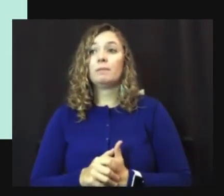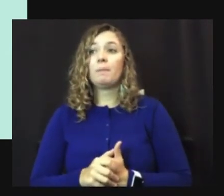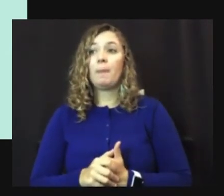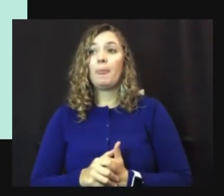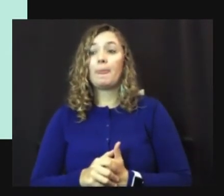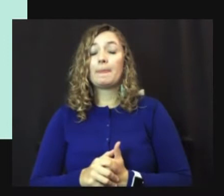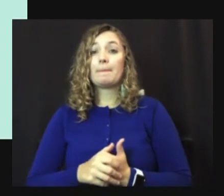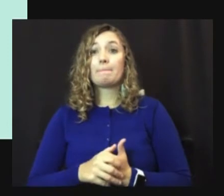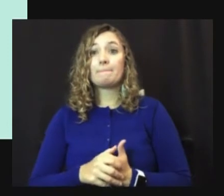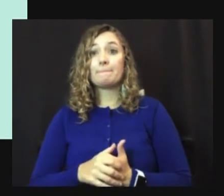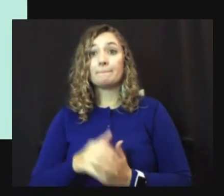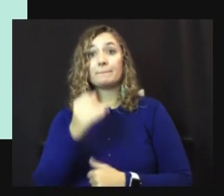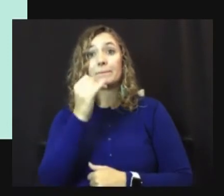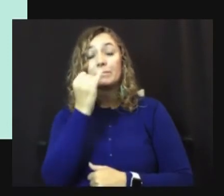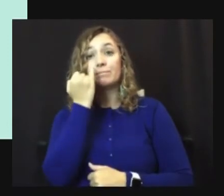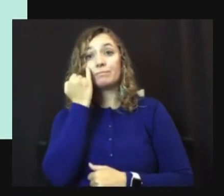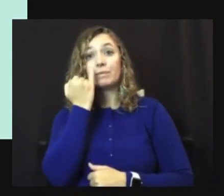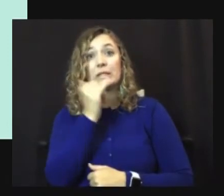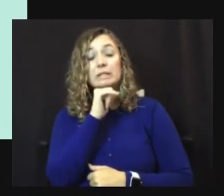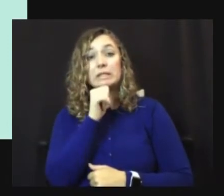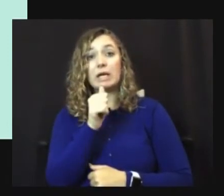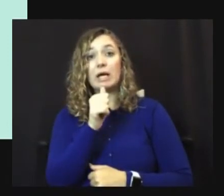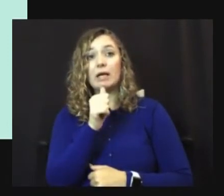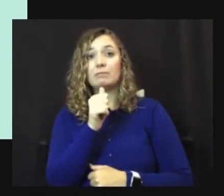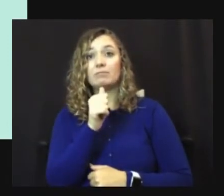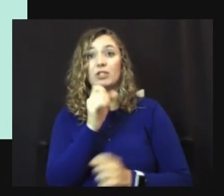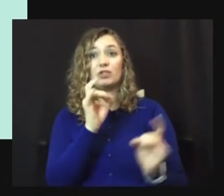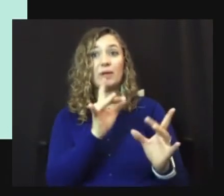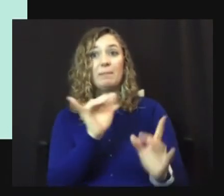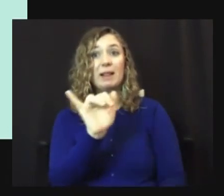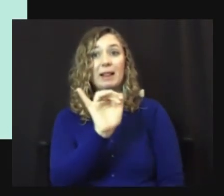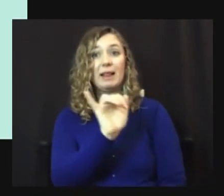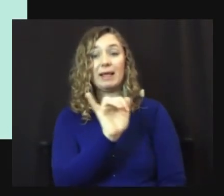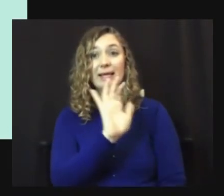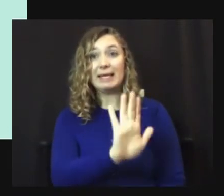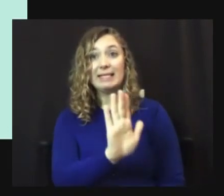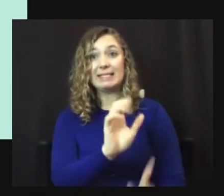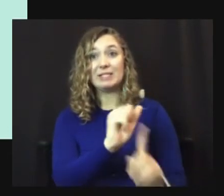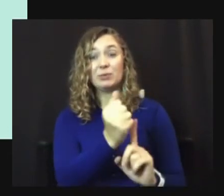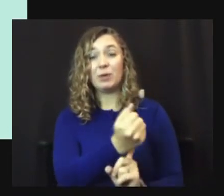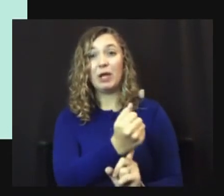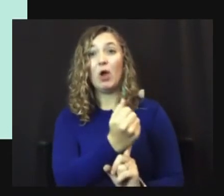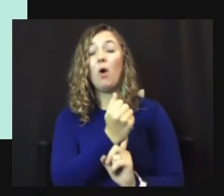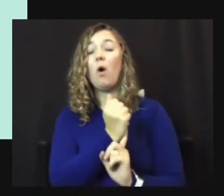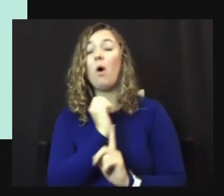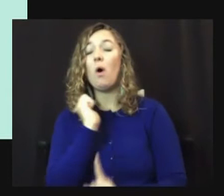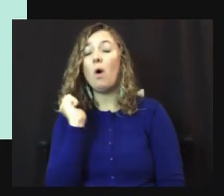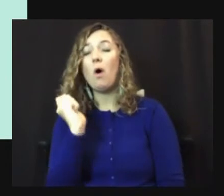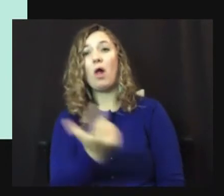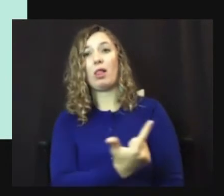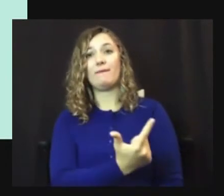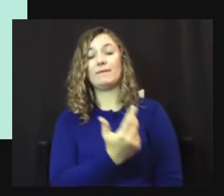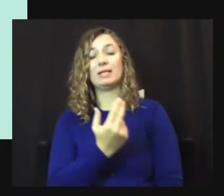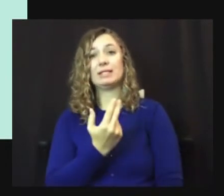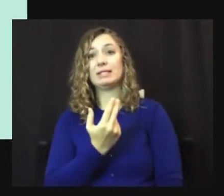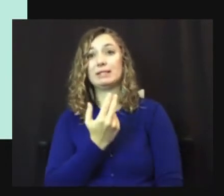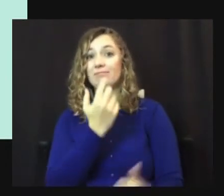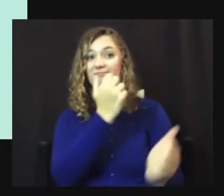even if it doesn't get as extreme as what happened to Matthew, all of us, every single one of